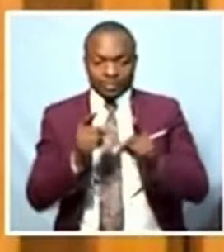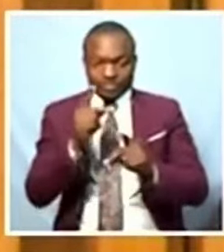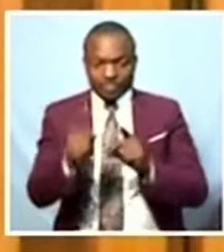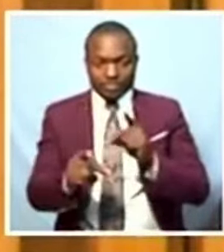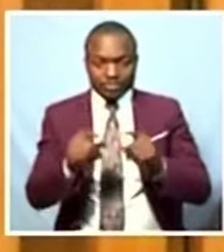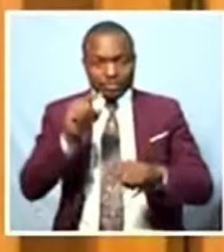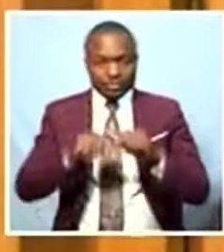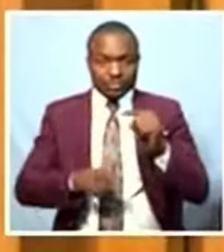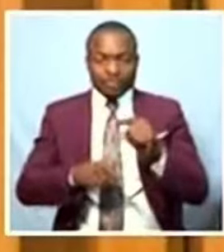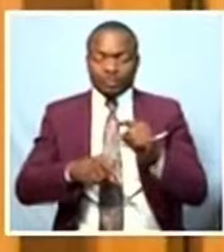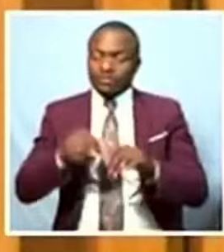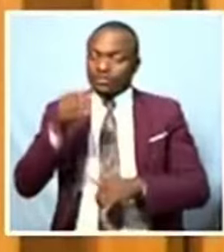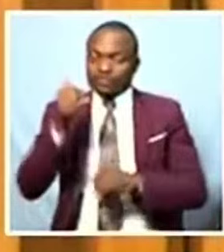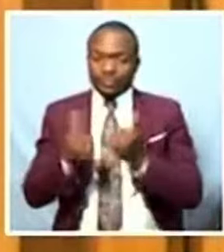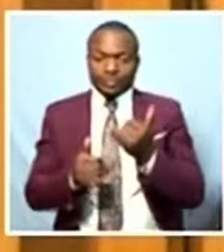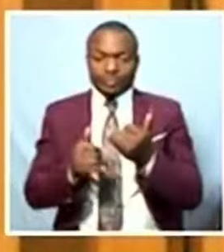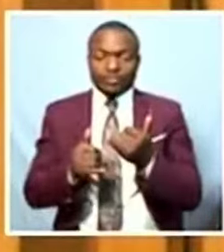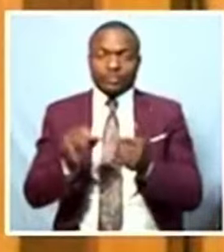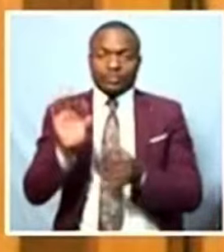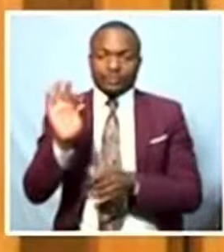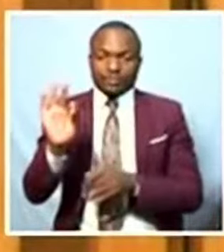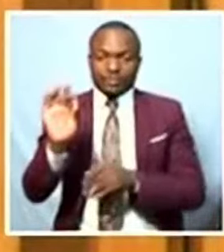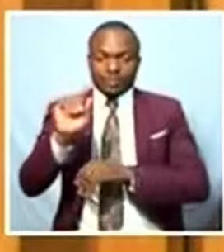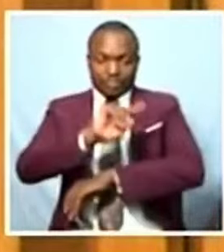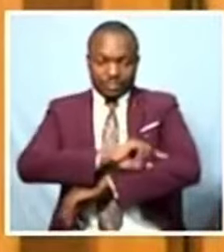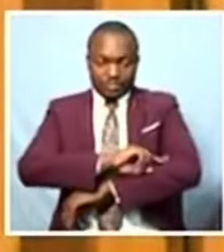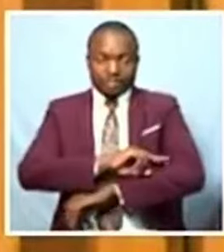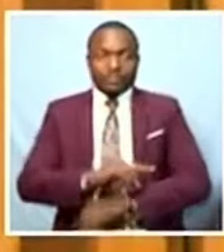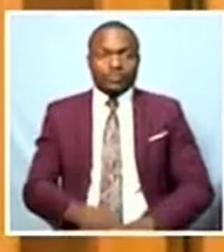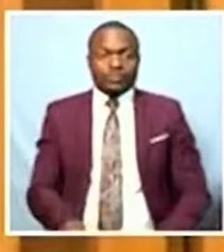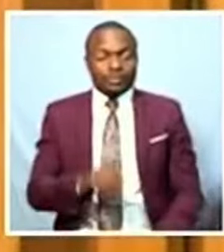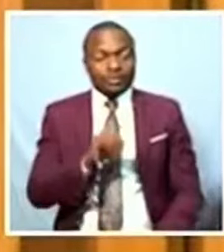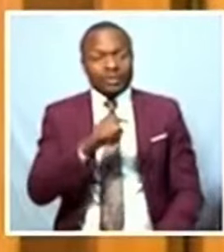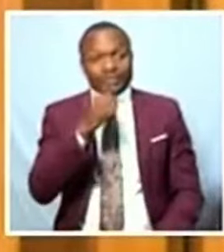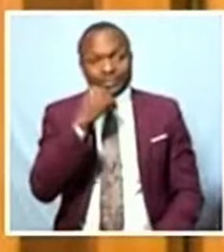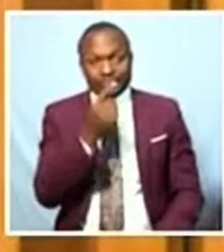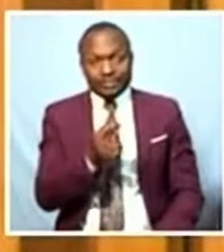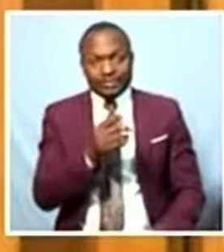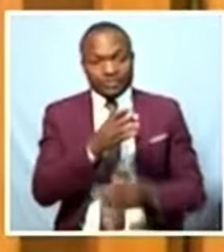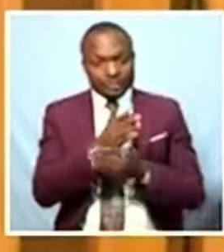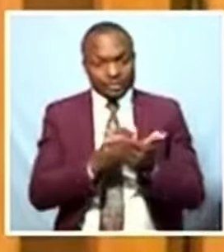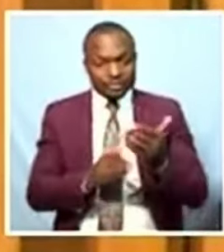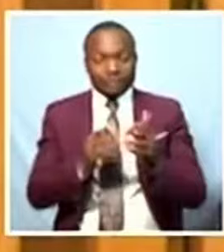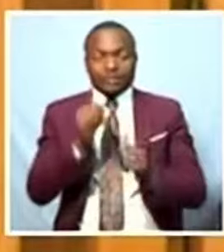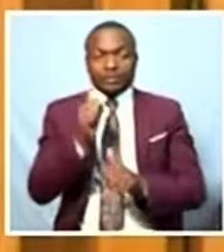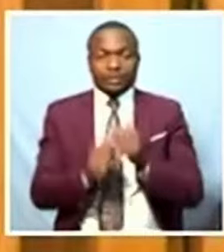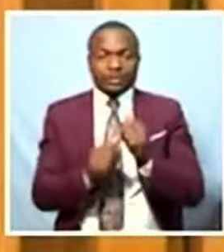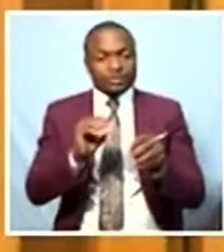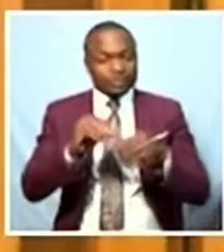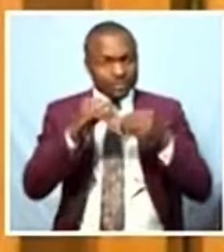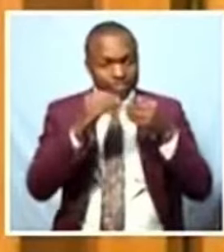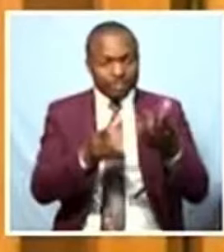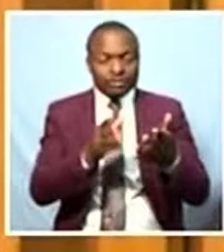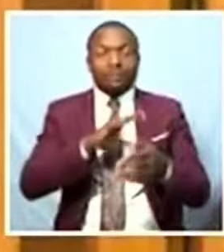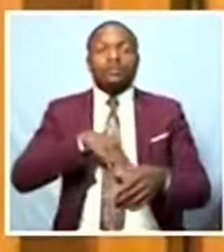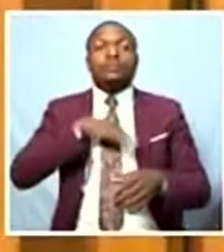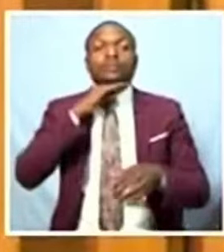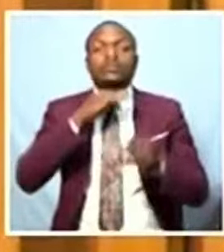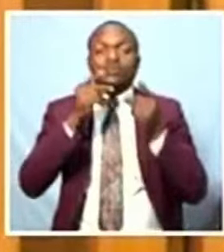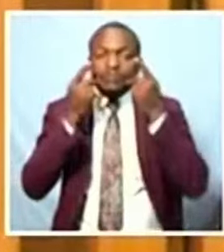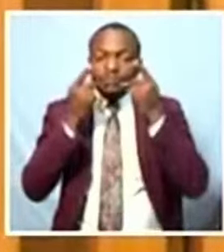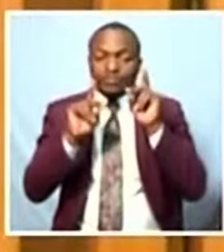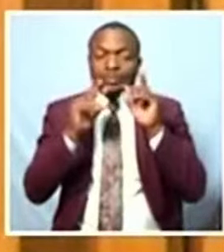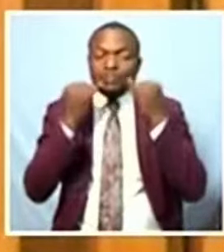be compressed into 9 days. And he did mention some of which include providing sufficient public